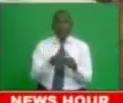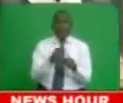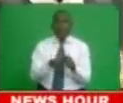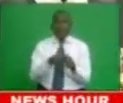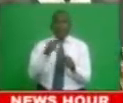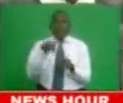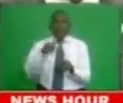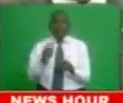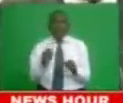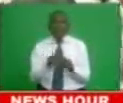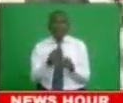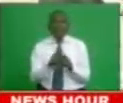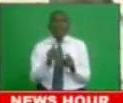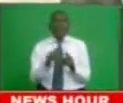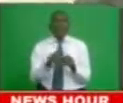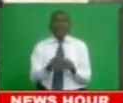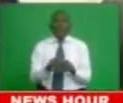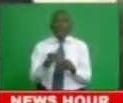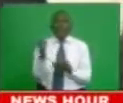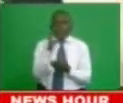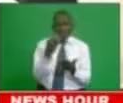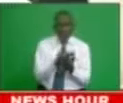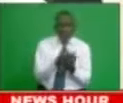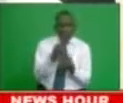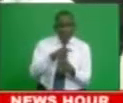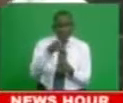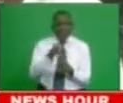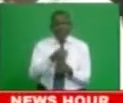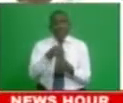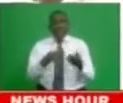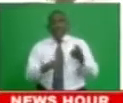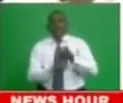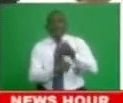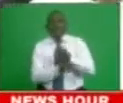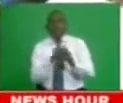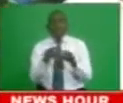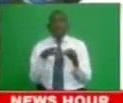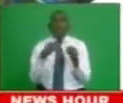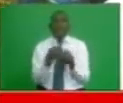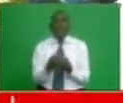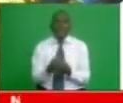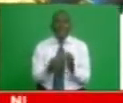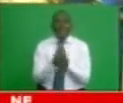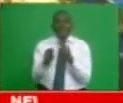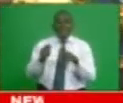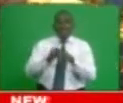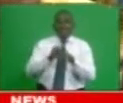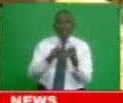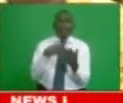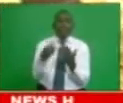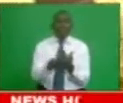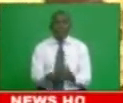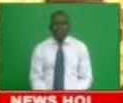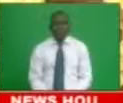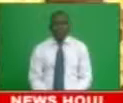the NPC is accessing funds from Agitos Foundation to organize a capacity-building program.